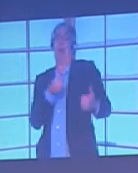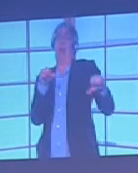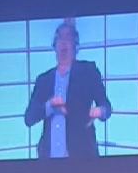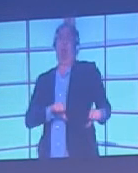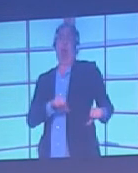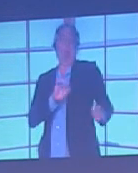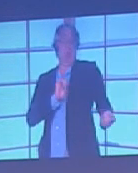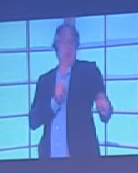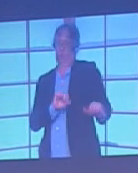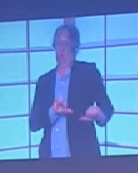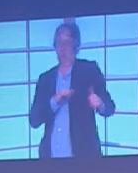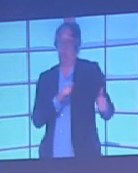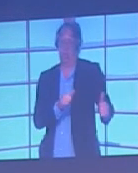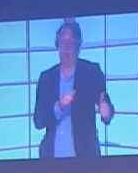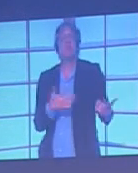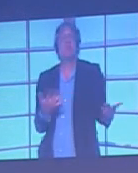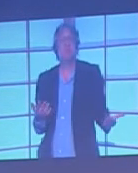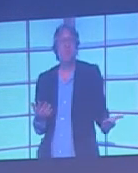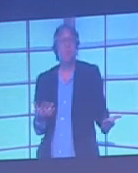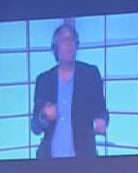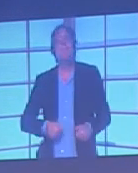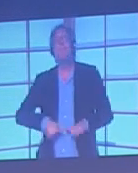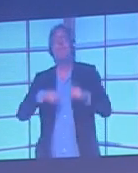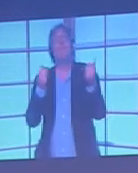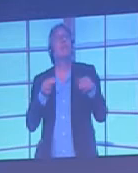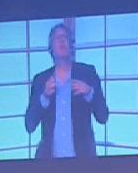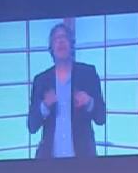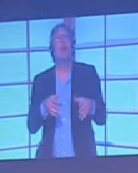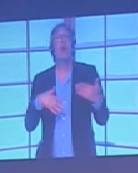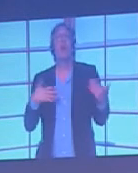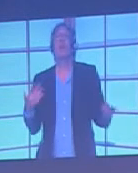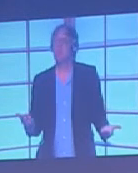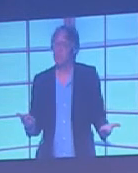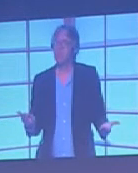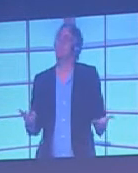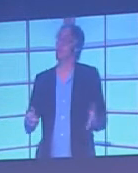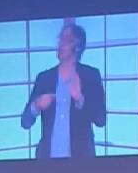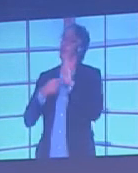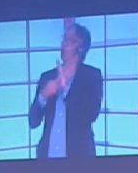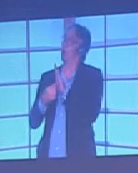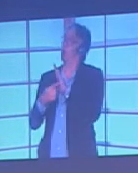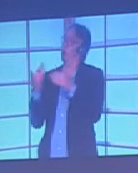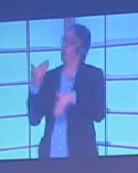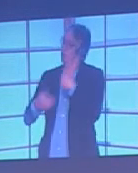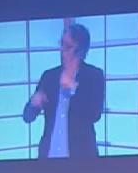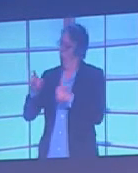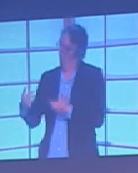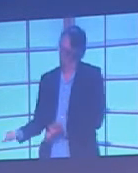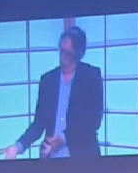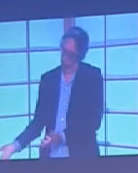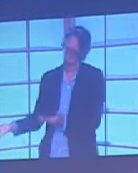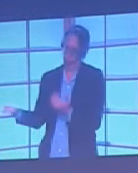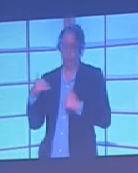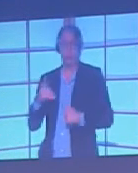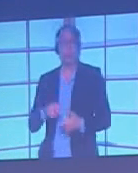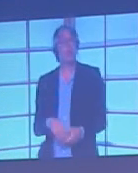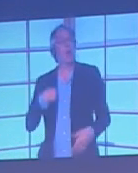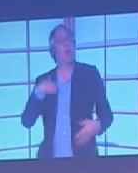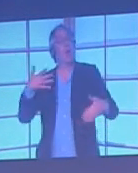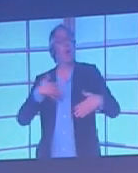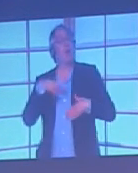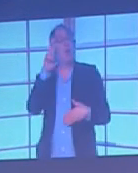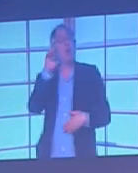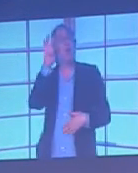to win positive reputation than to embrace this subject. It was a delight to hear the message from the president of